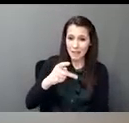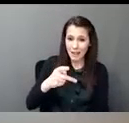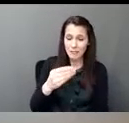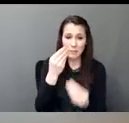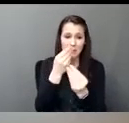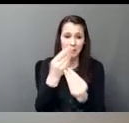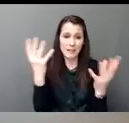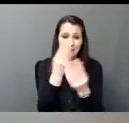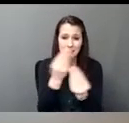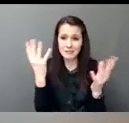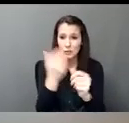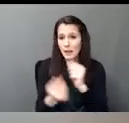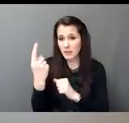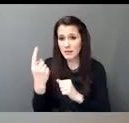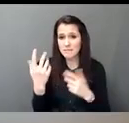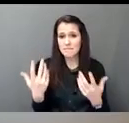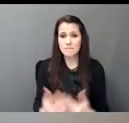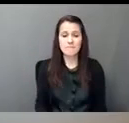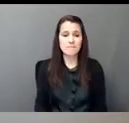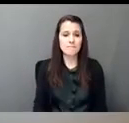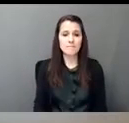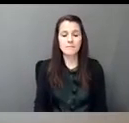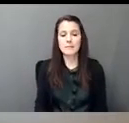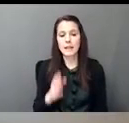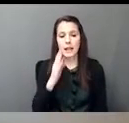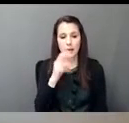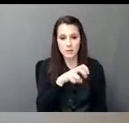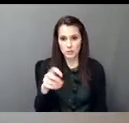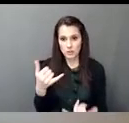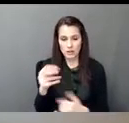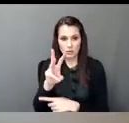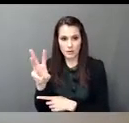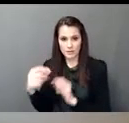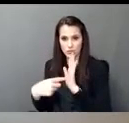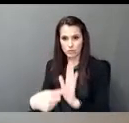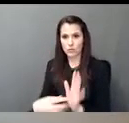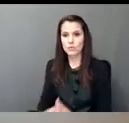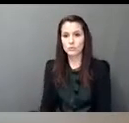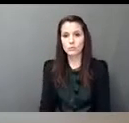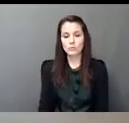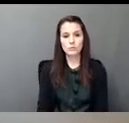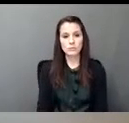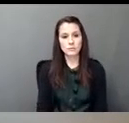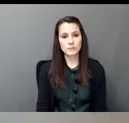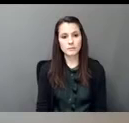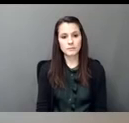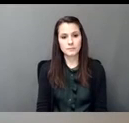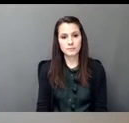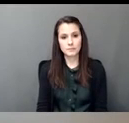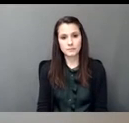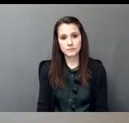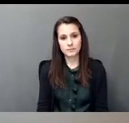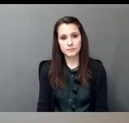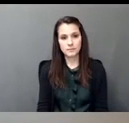can? So I am going to switch back to my web browser, and on this tab, I